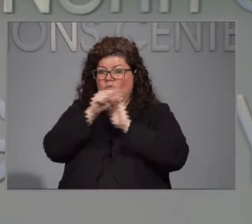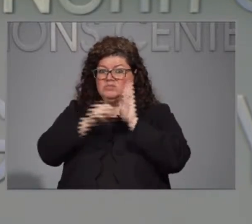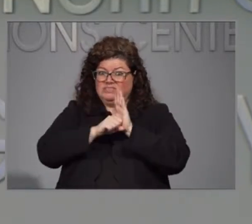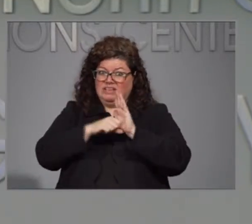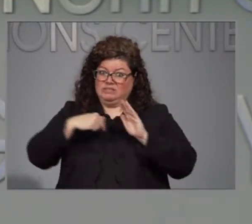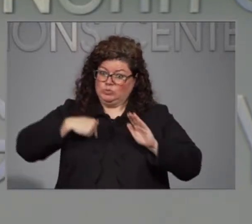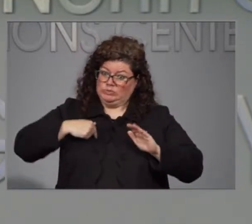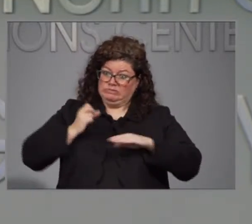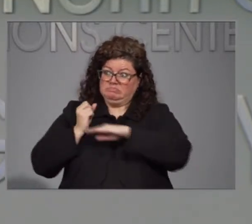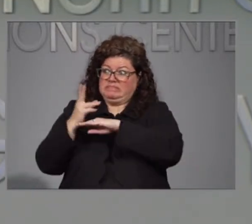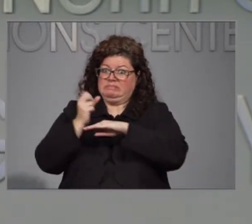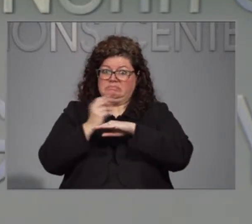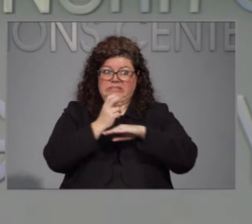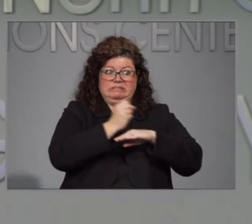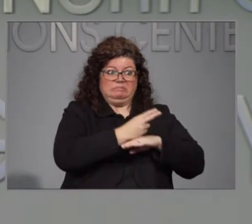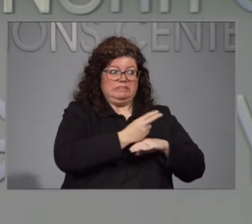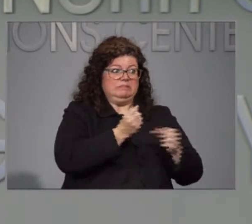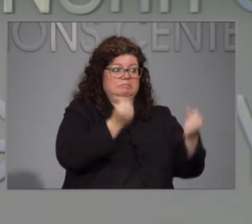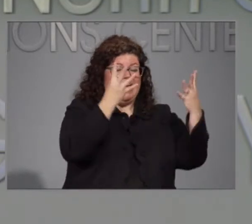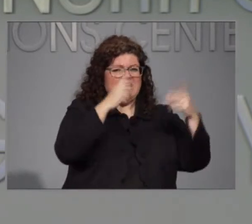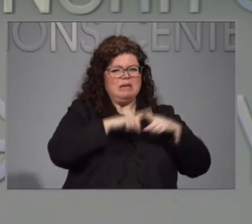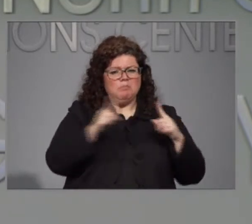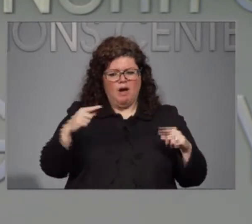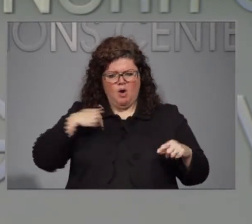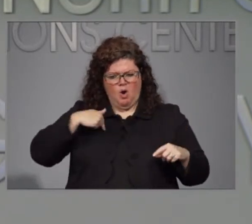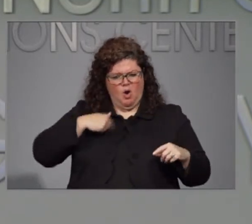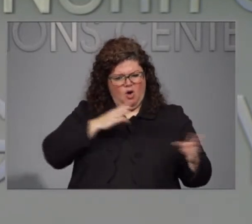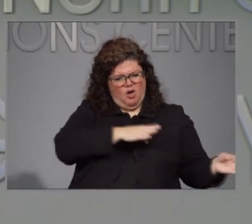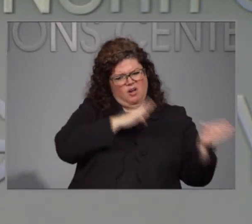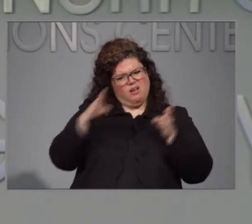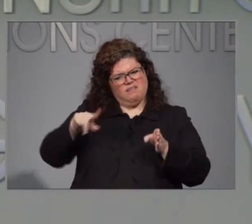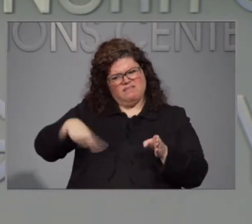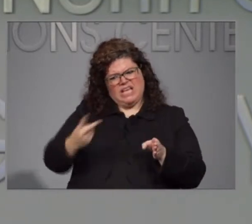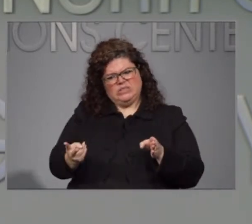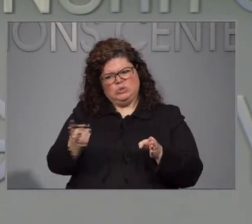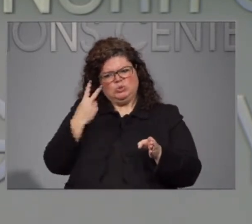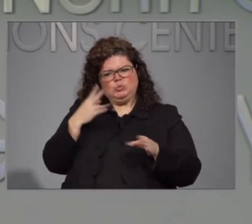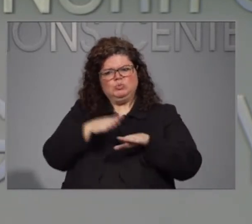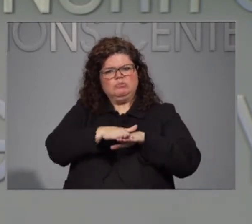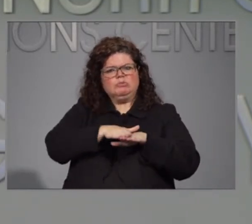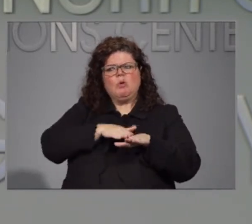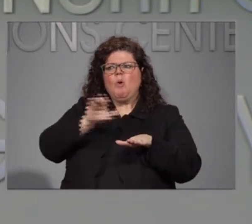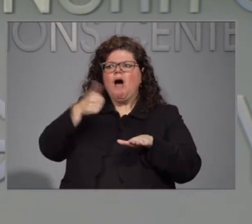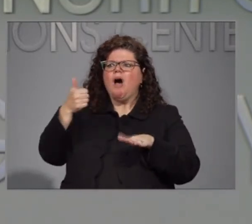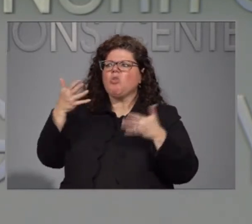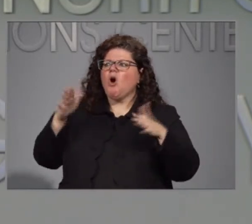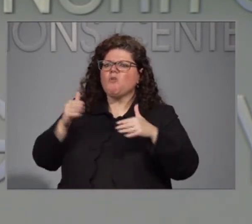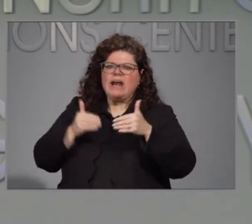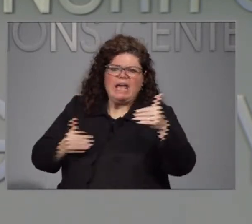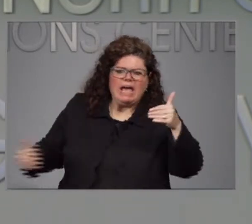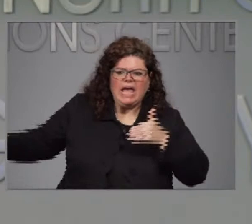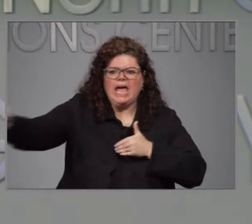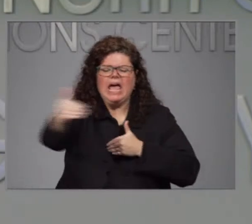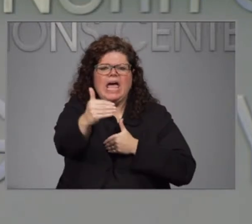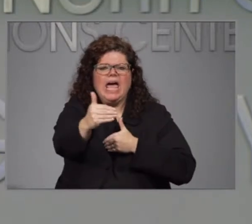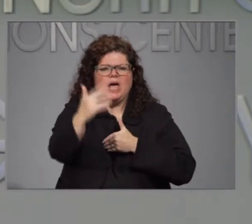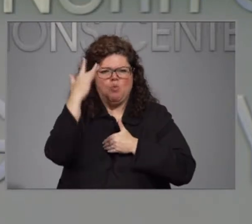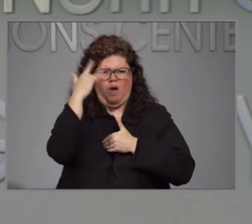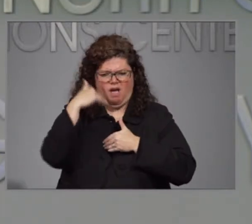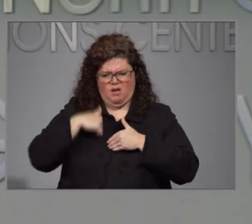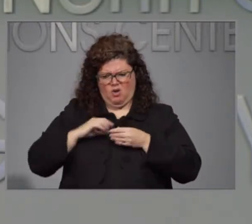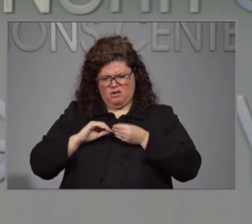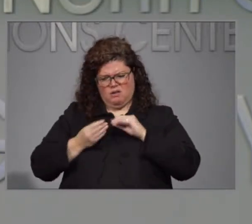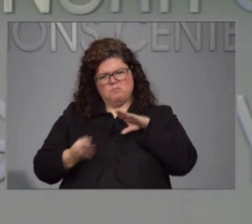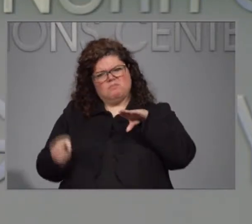North Carolina has not opened as quickly as some other states. So why do you think that metric is so high? And then finally, hospitalizations, we know is